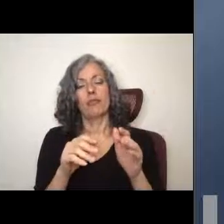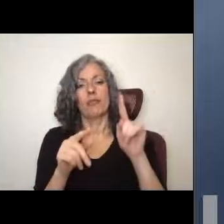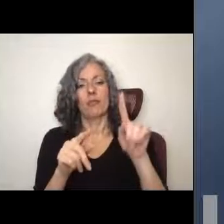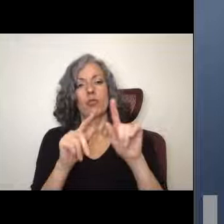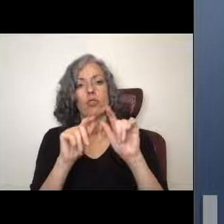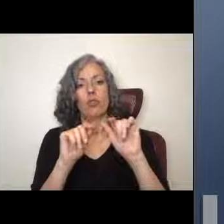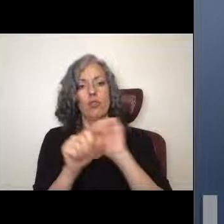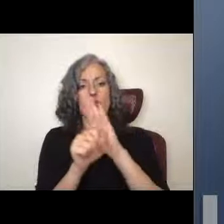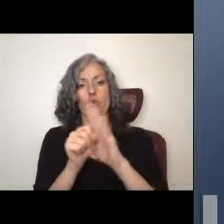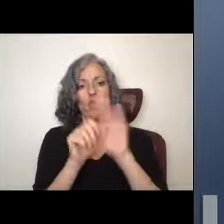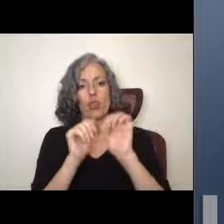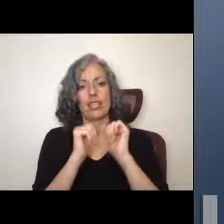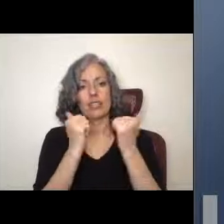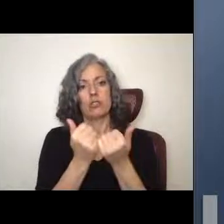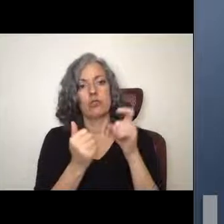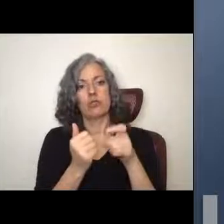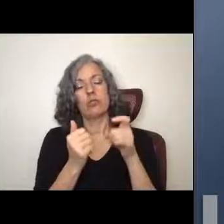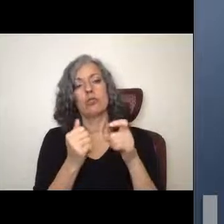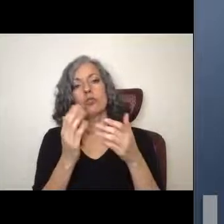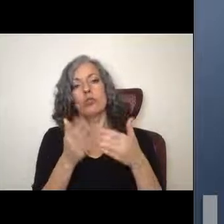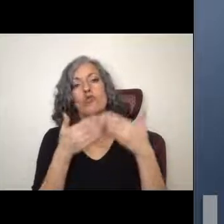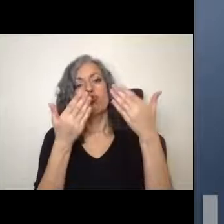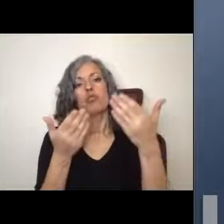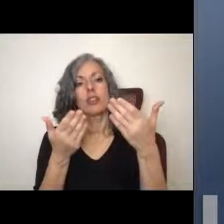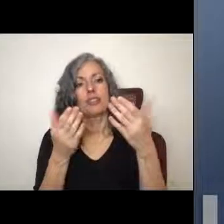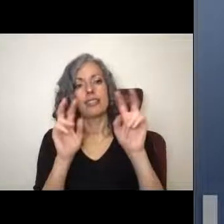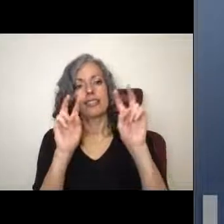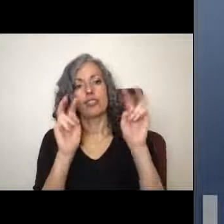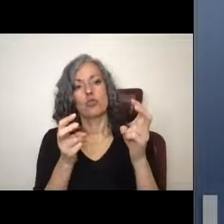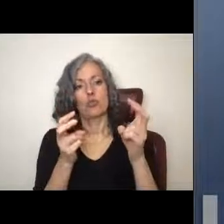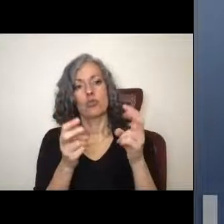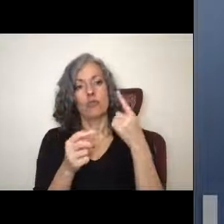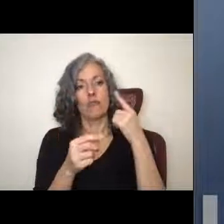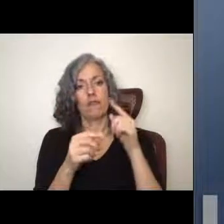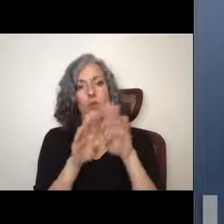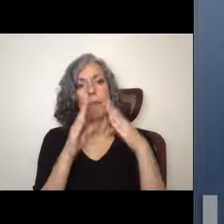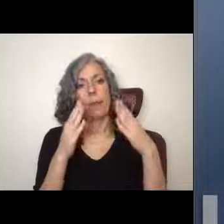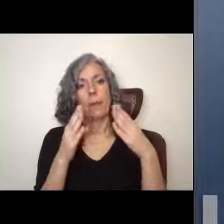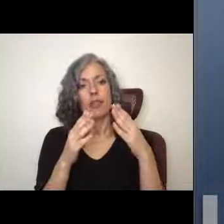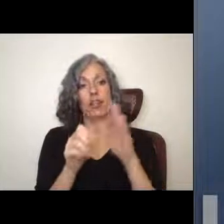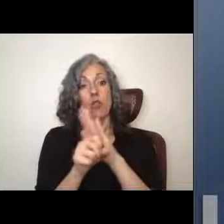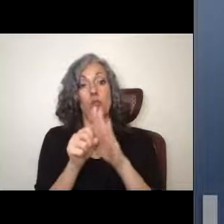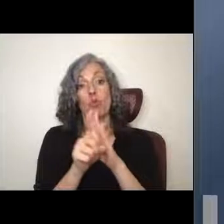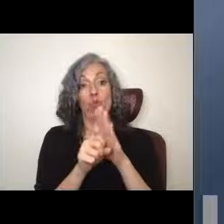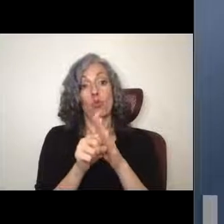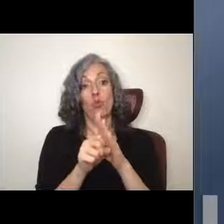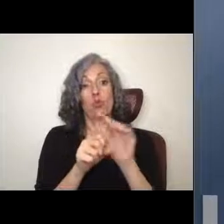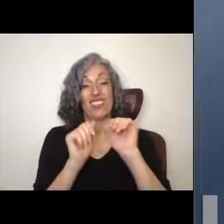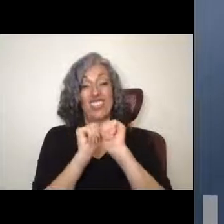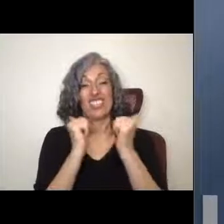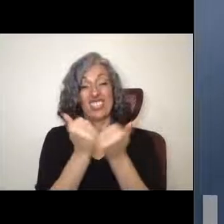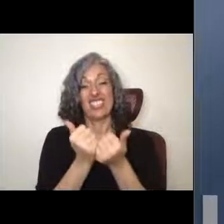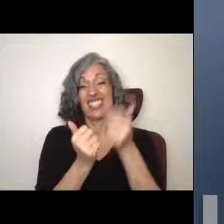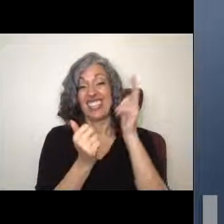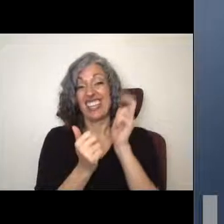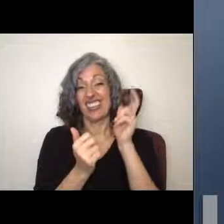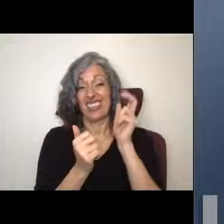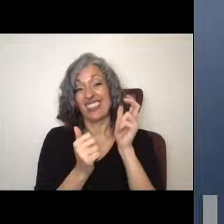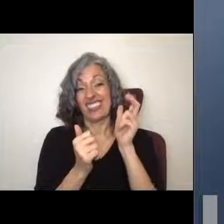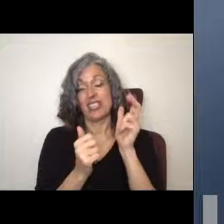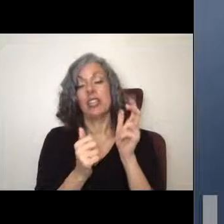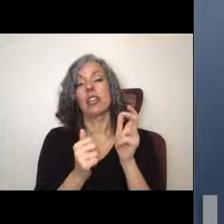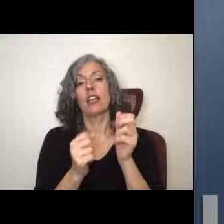supplemental funds are needed to address the efforts required for responses to the outcome of the public and local agency hearings, revising PS&E to incorporate